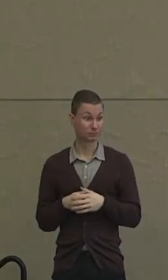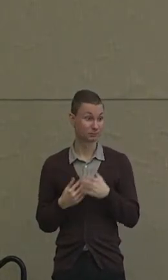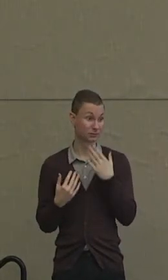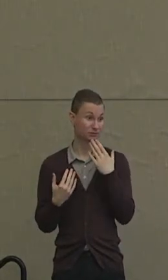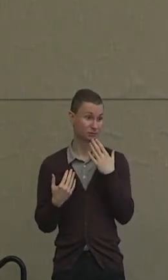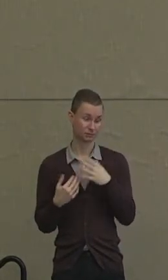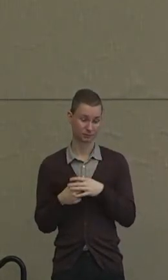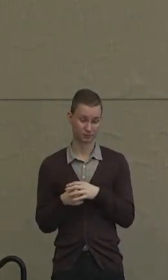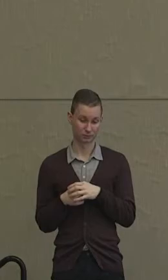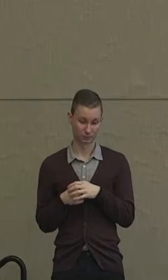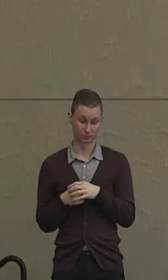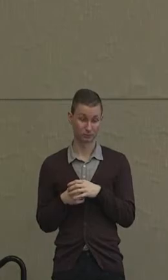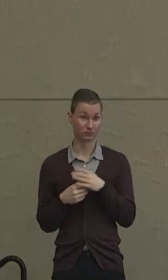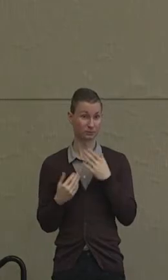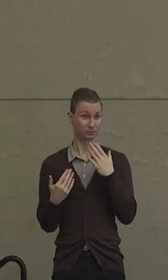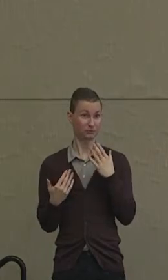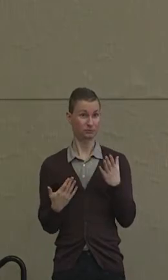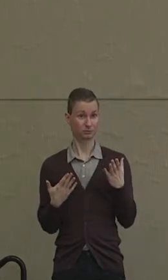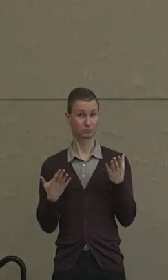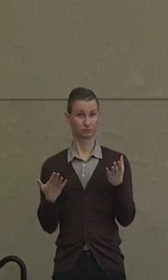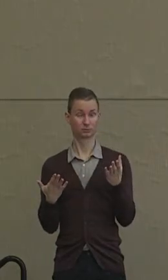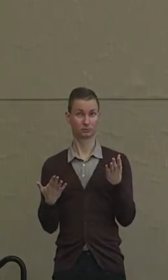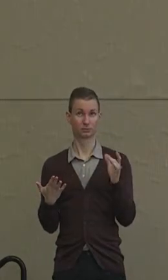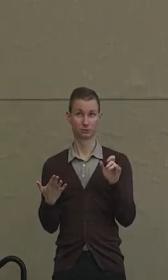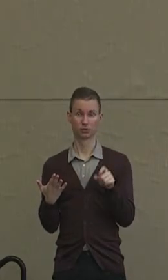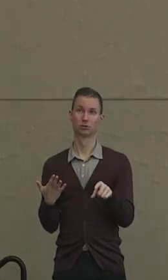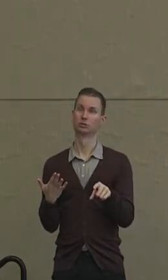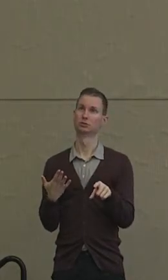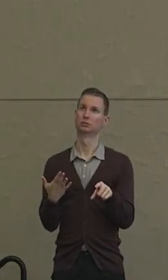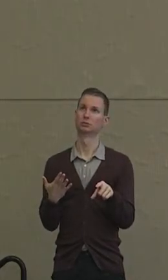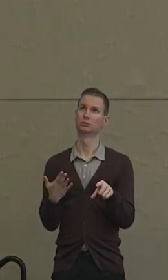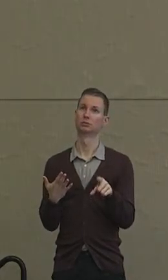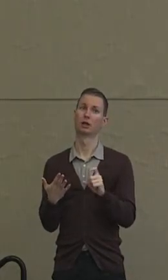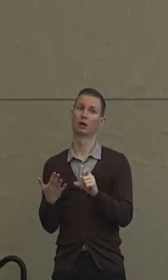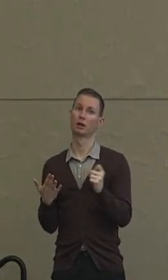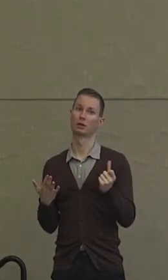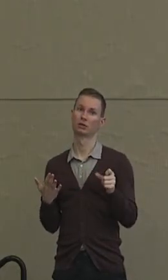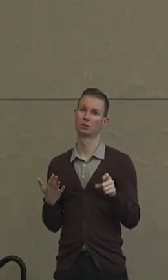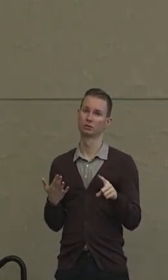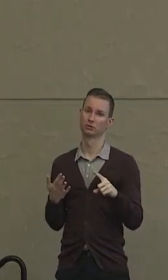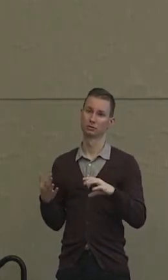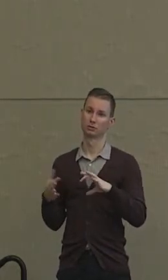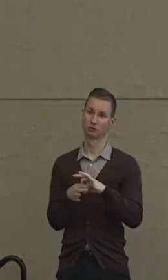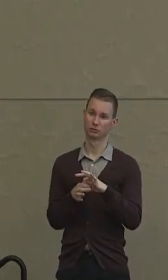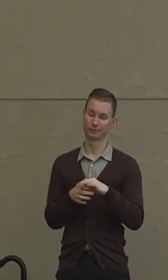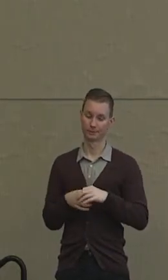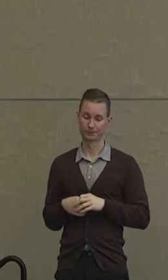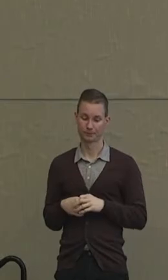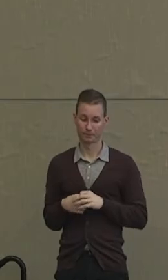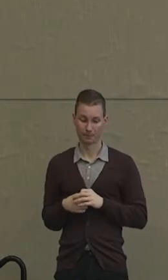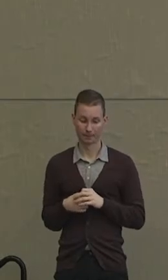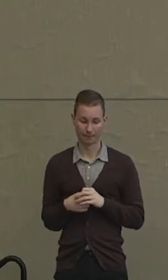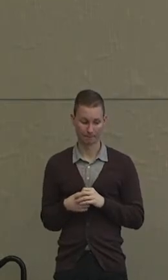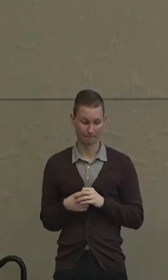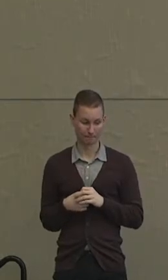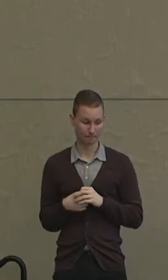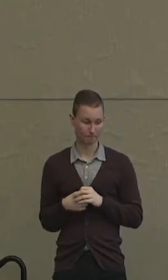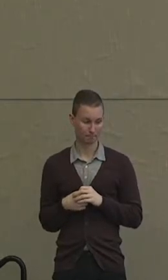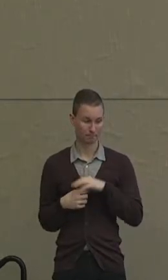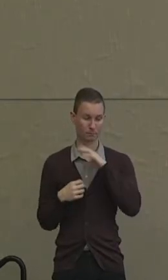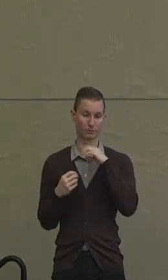for bringing that question up, because one of the other questions that's linked to this is